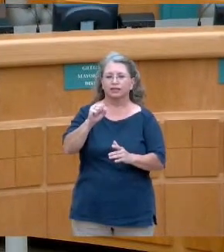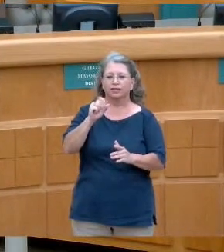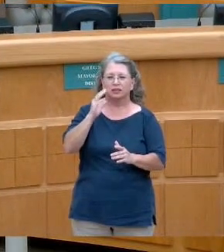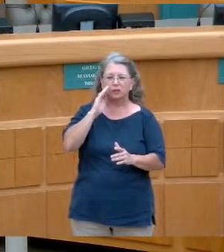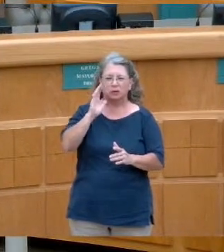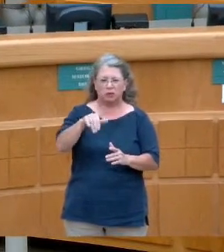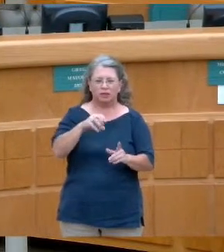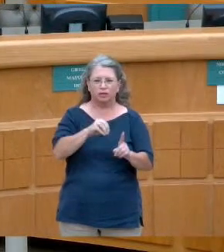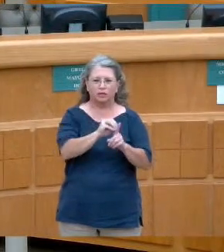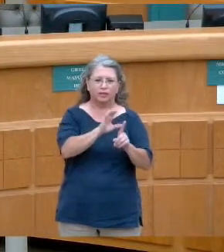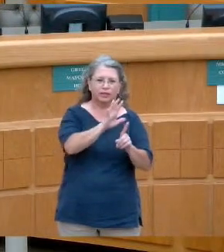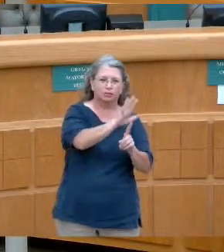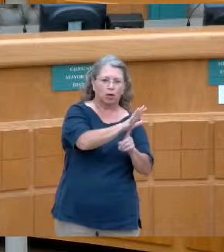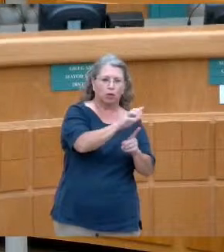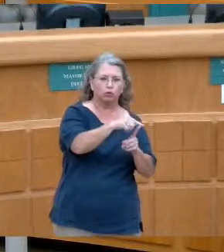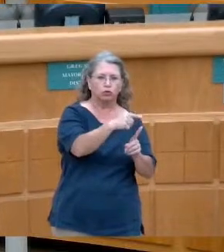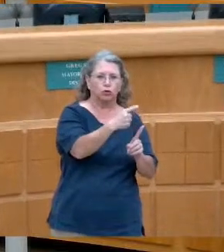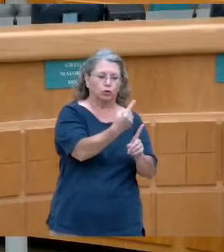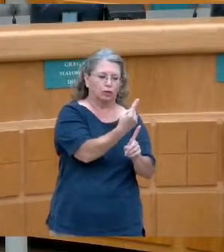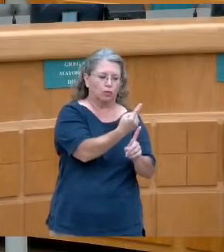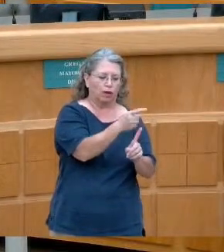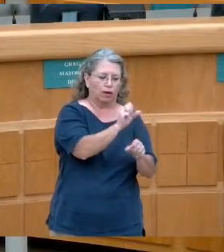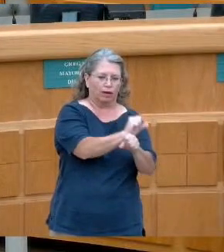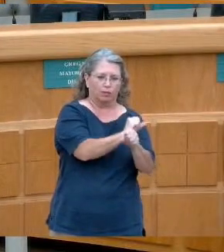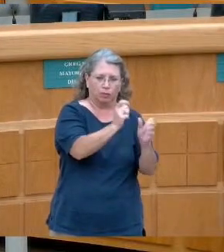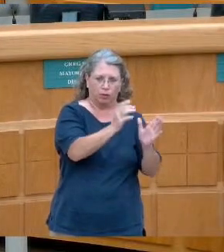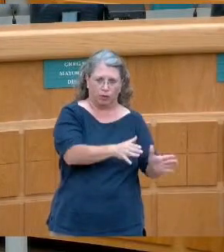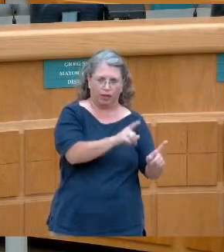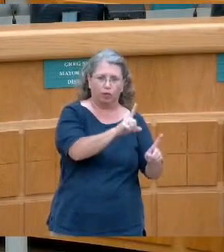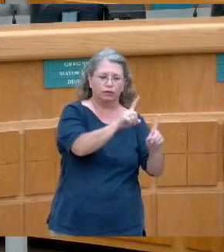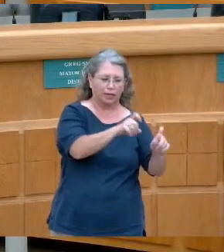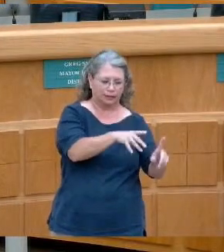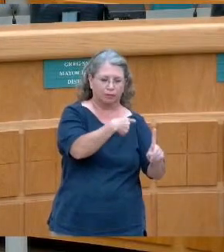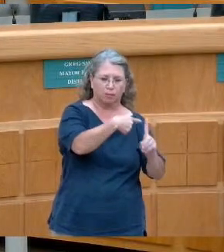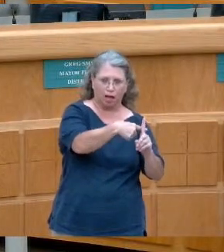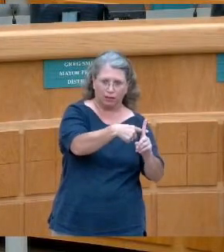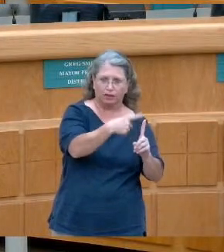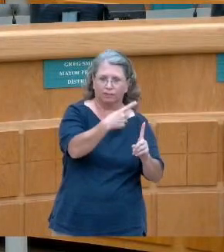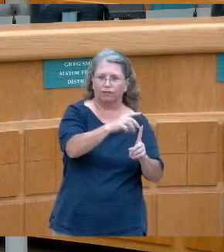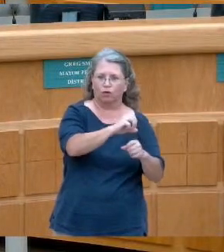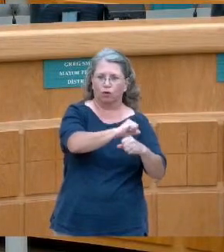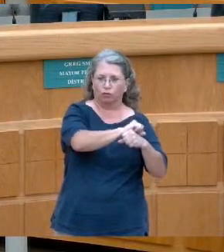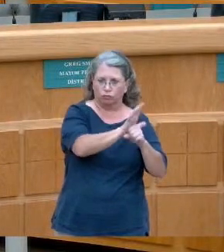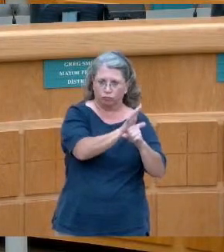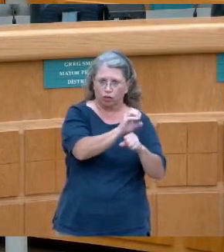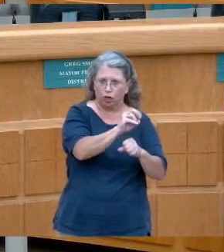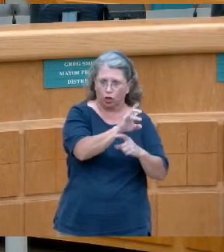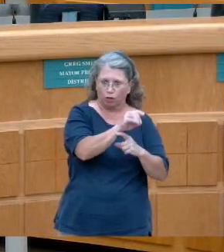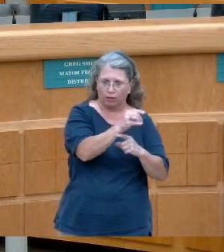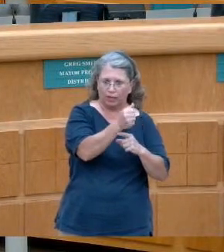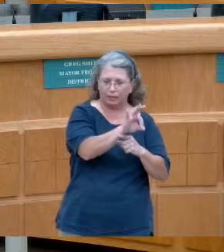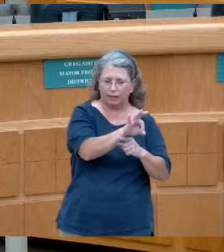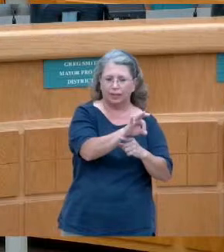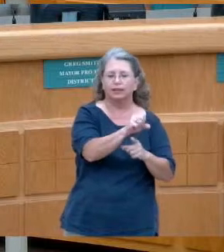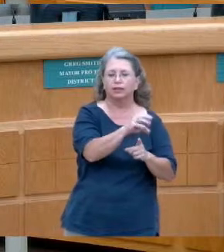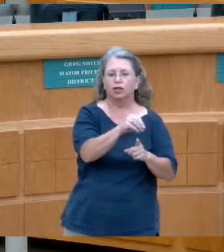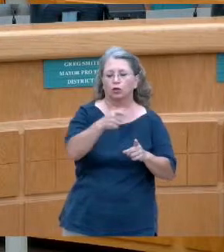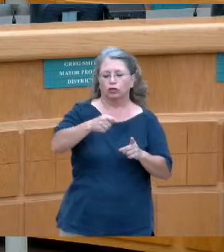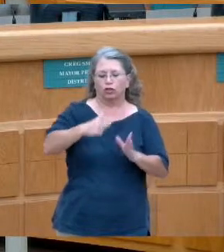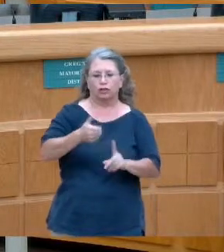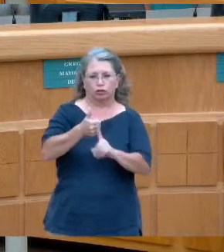county commissioners meeting who tested positive for COVID-19. She's finishing out a 7-day stay-at-home